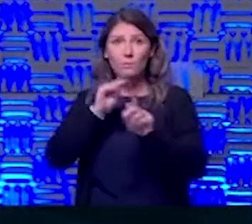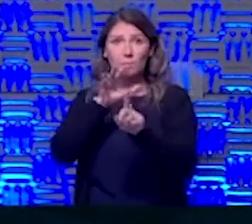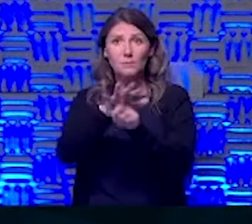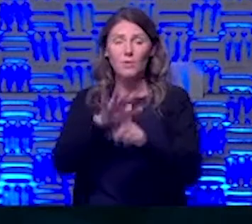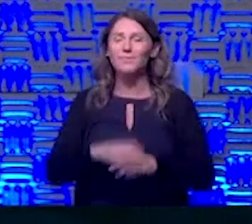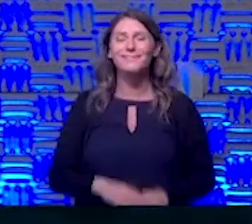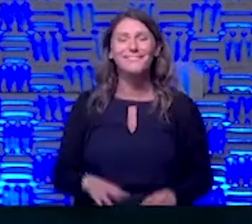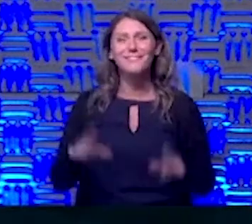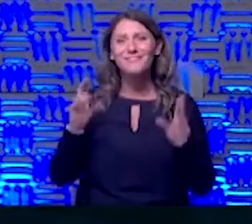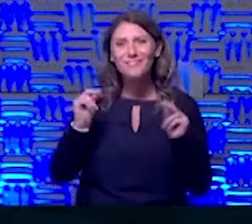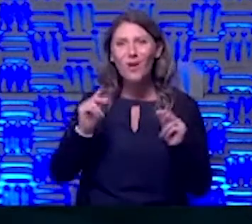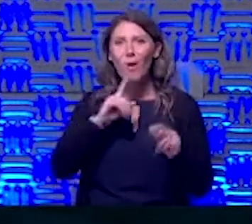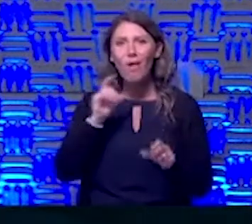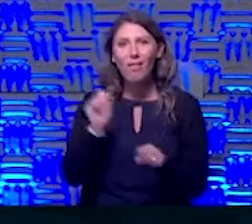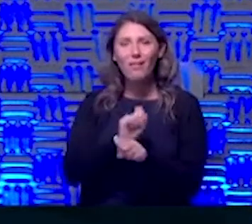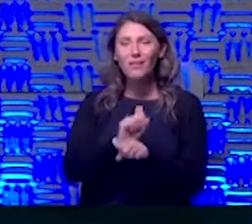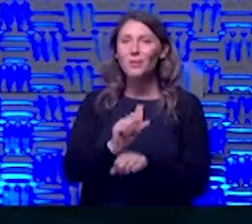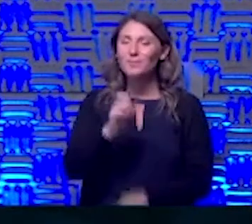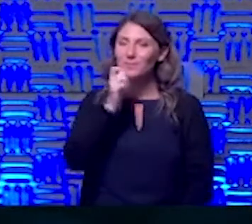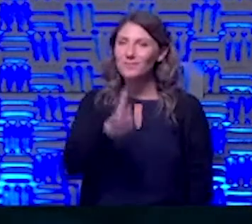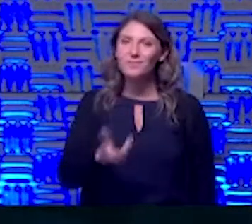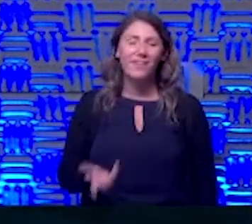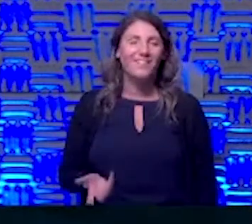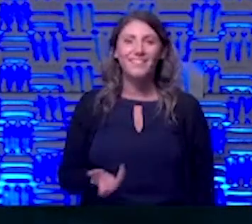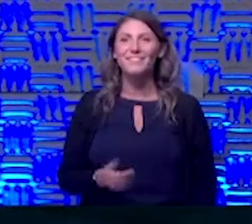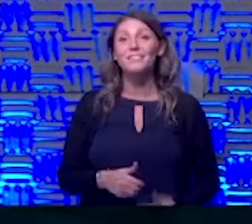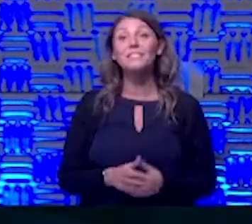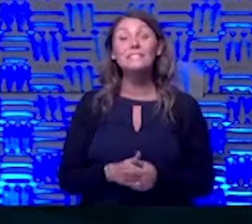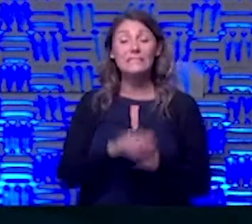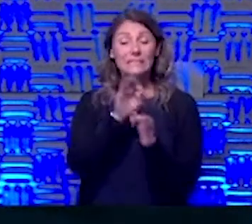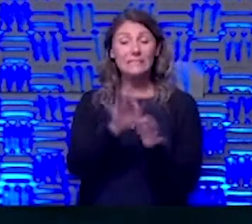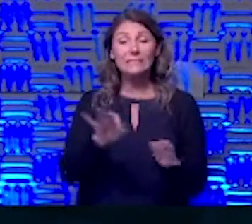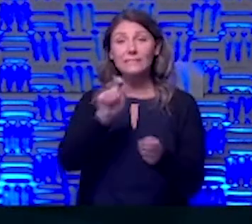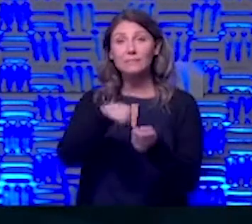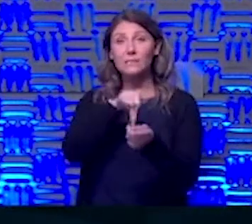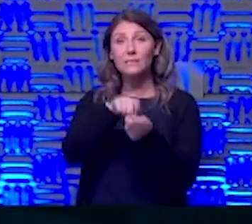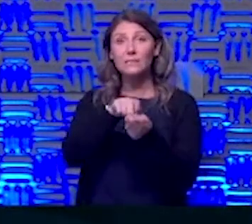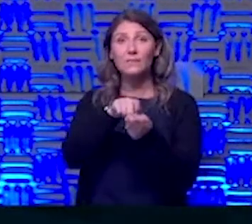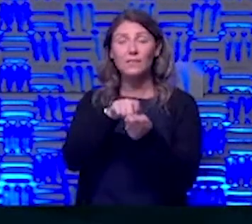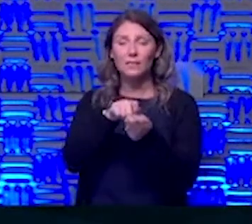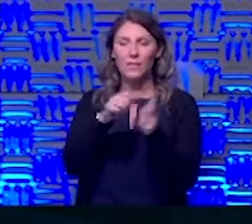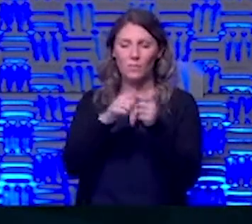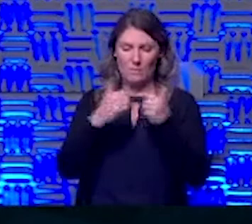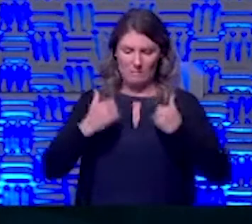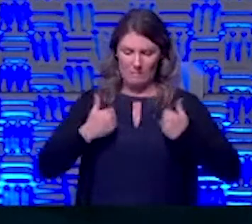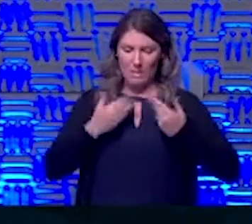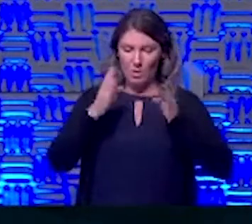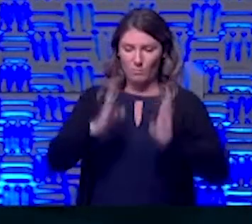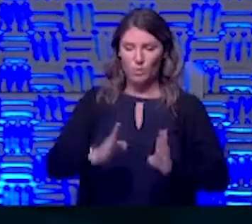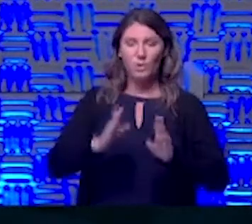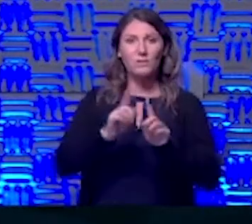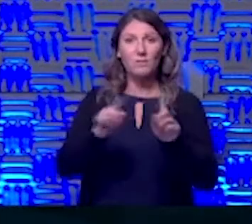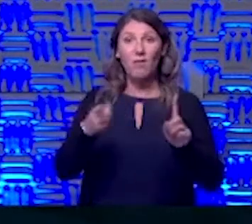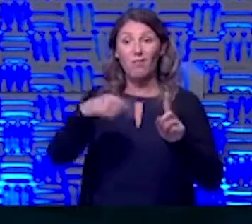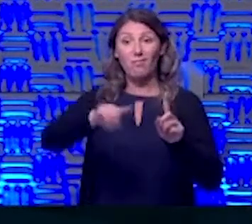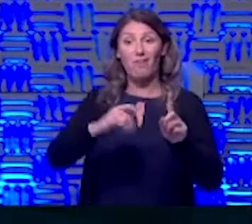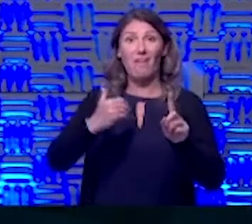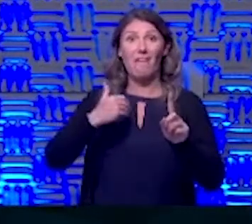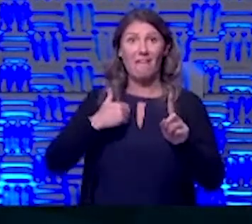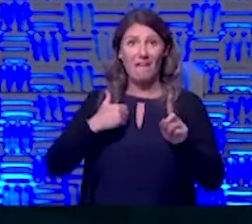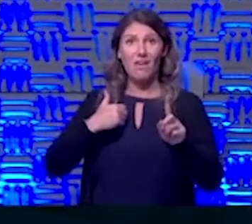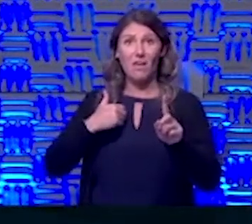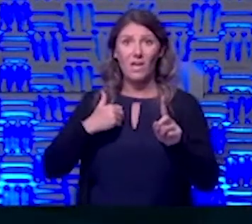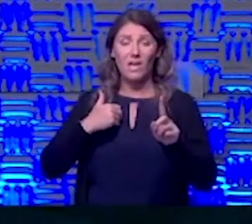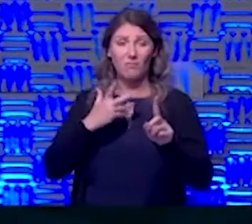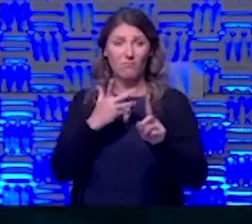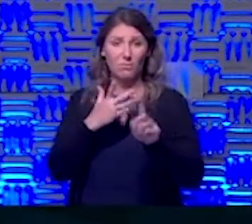No, absolutely not. I think that, and particularly, even though it's a young person, but they have an underlying illness,